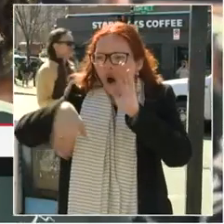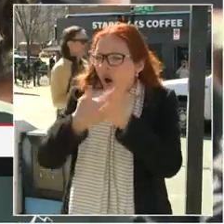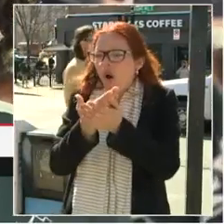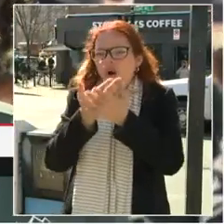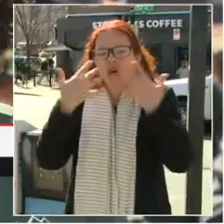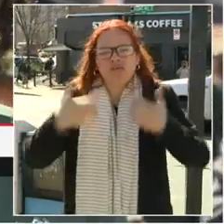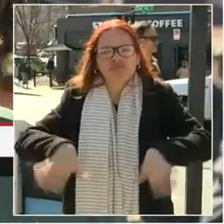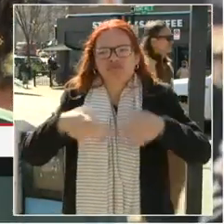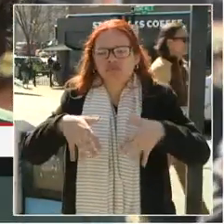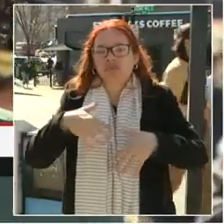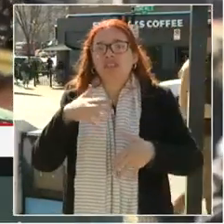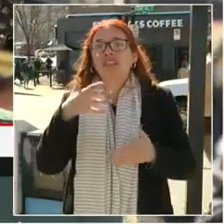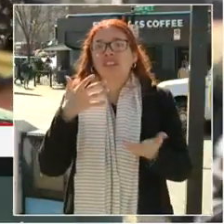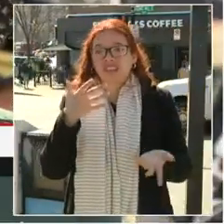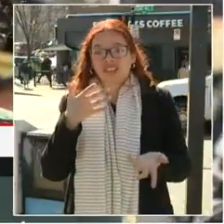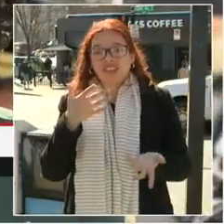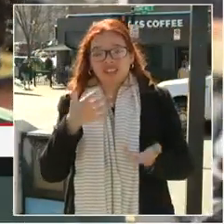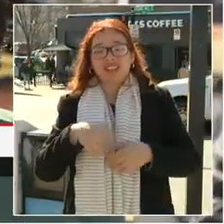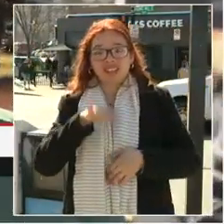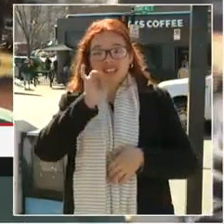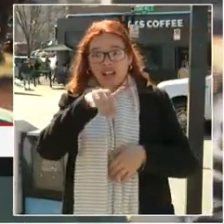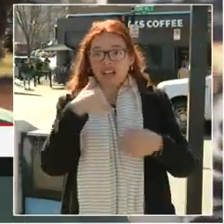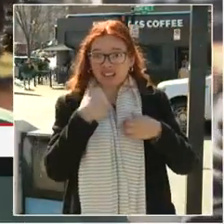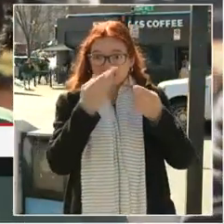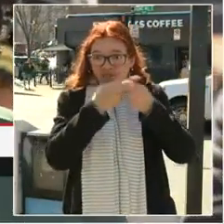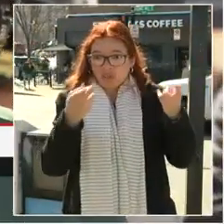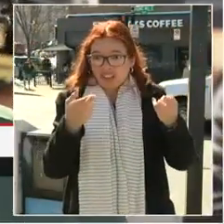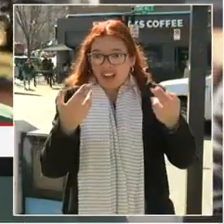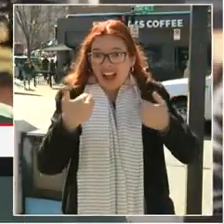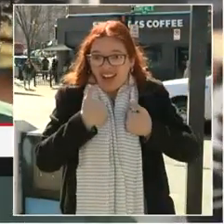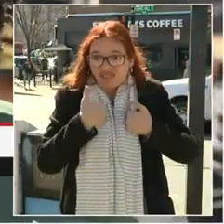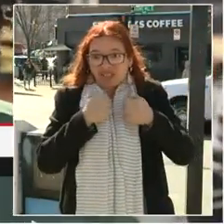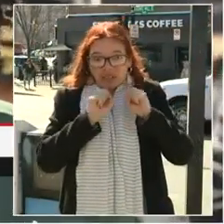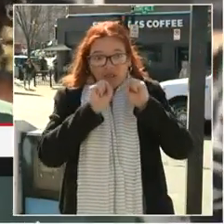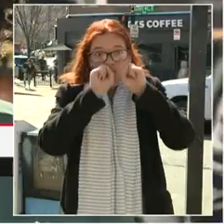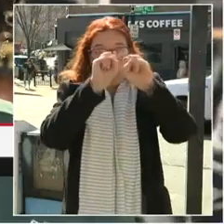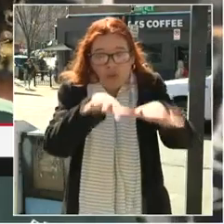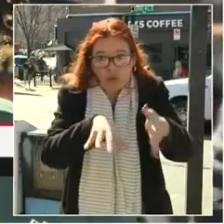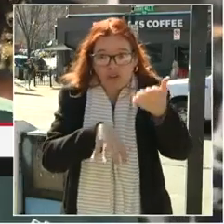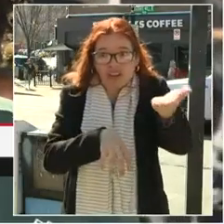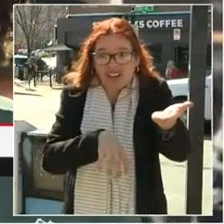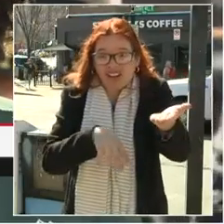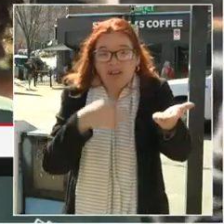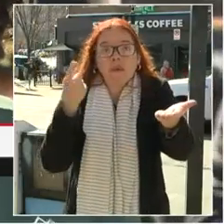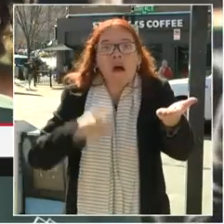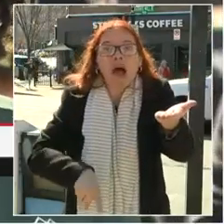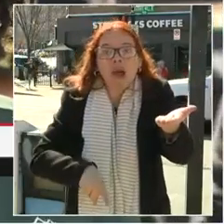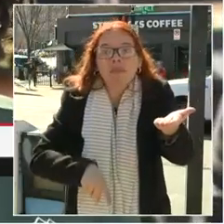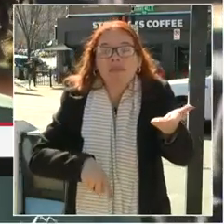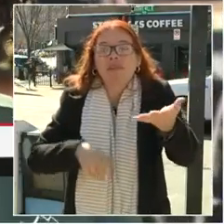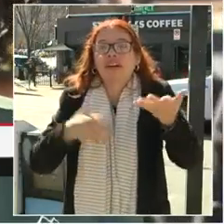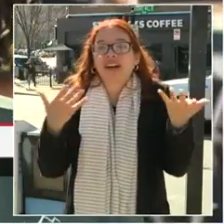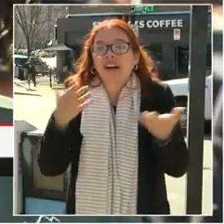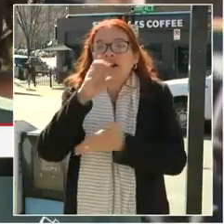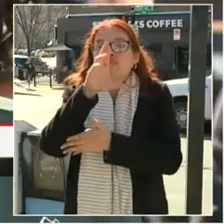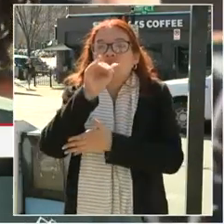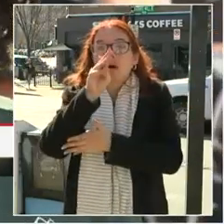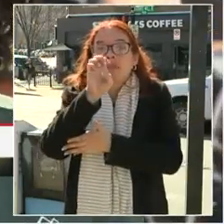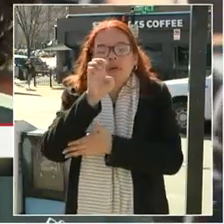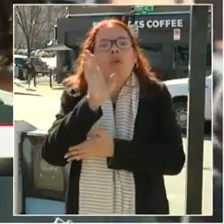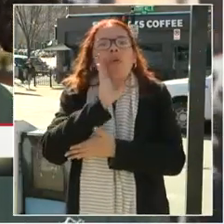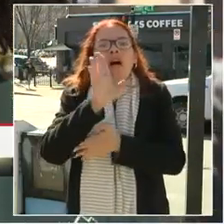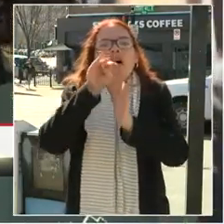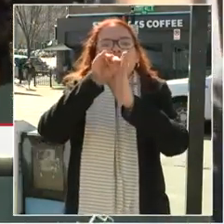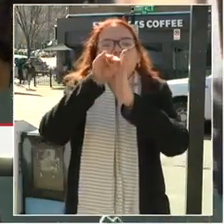we throw all the resources that we have at this issue, we drive down crime. And we're going to drive it down this time too. At the start